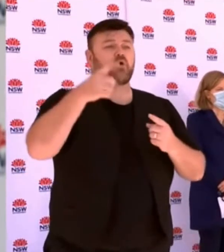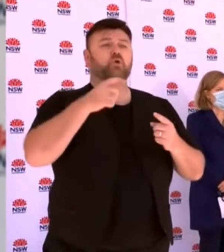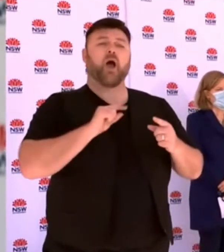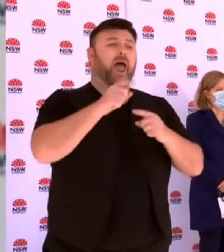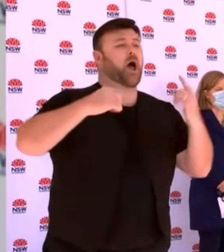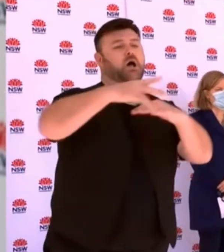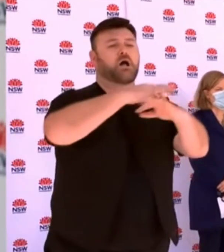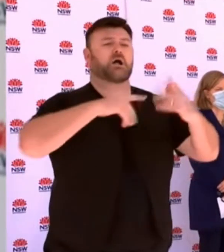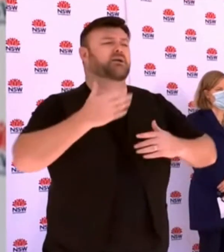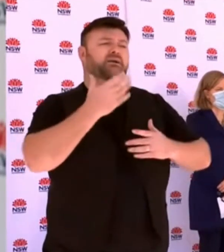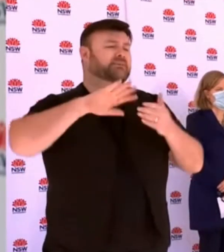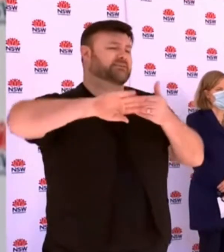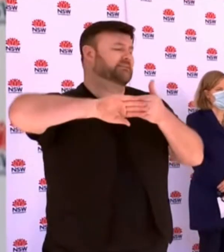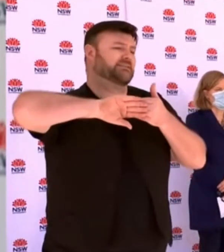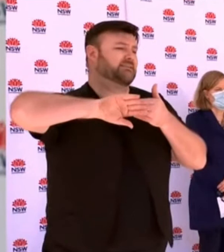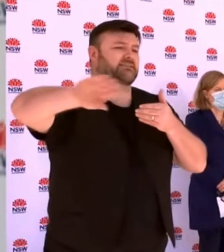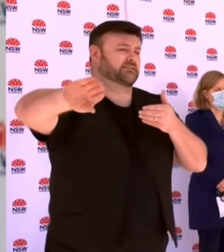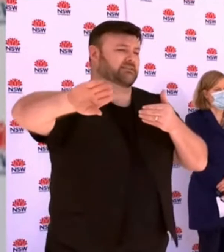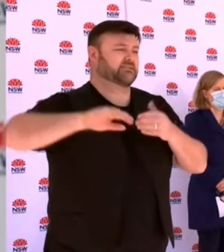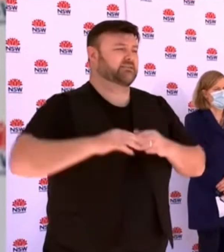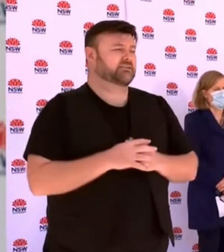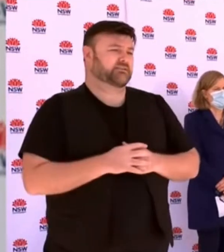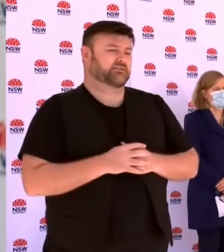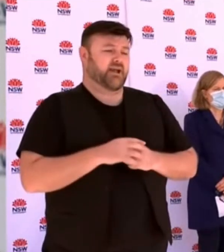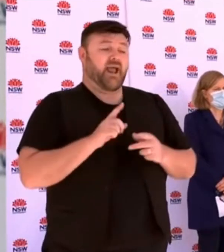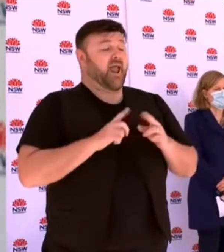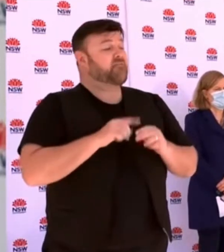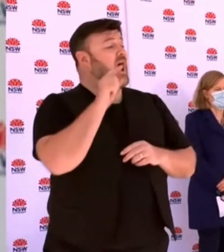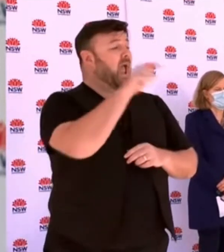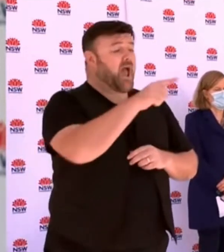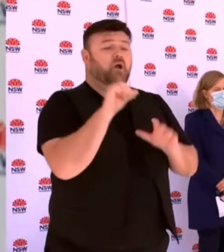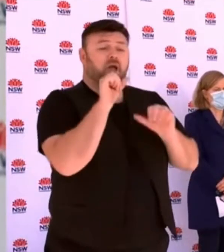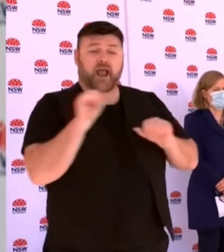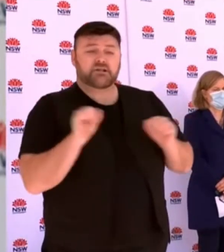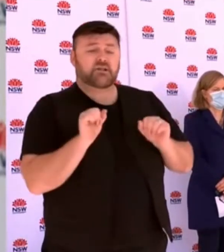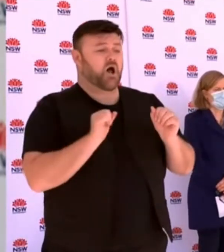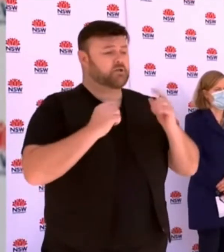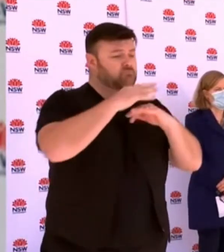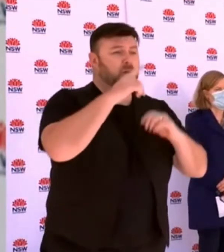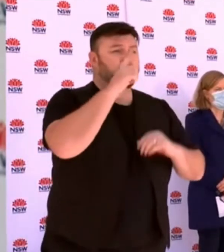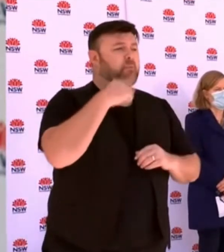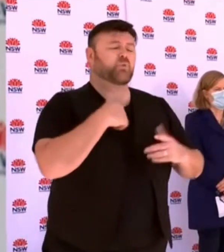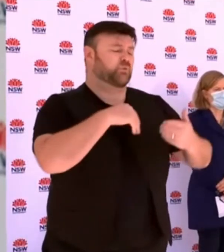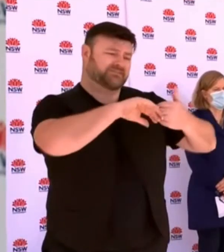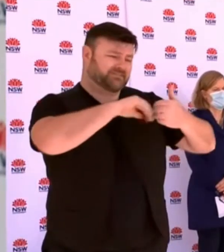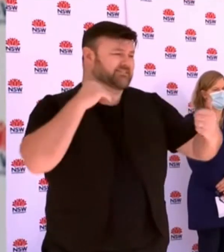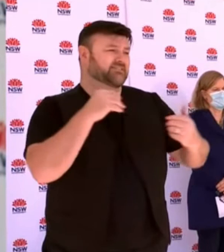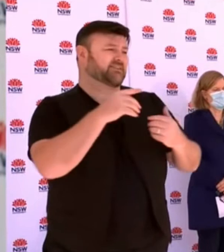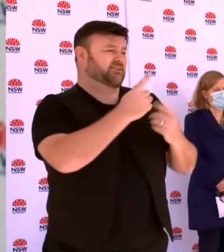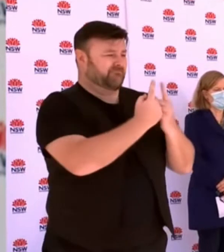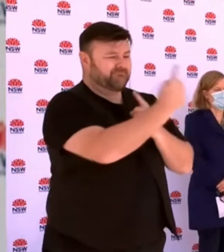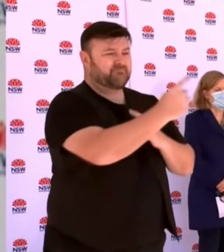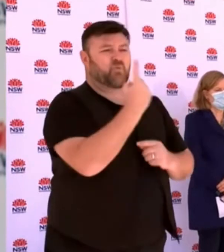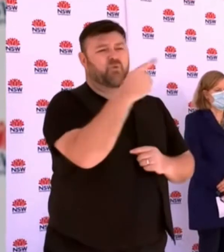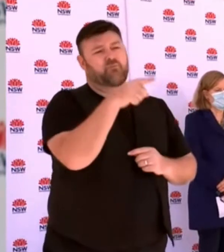avoid any social contact with anybody outside your household. If you're exercising with other people outside your household, please maintain the